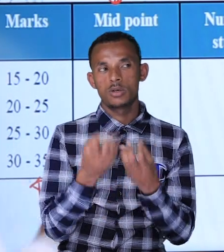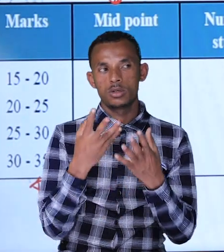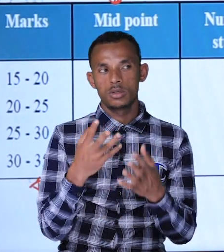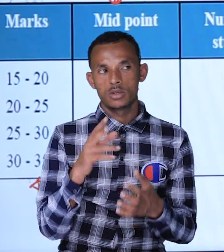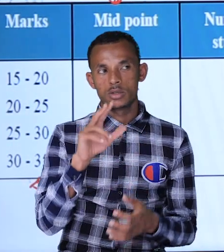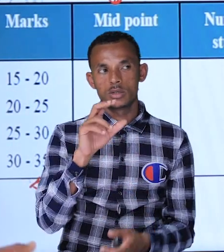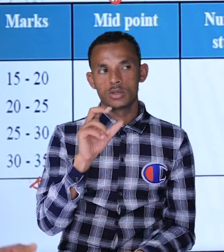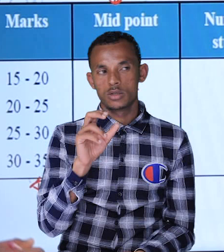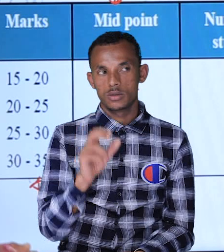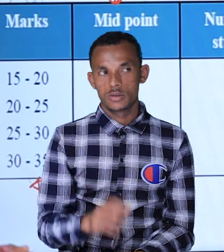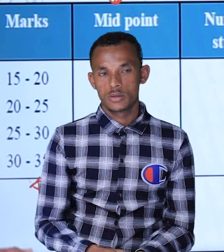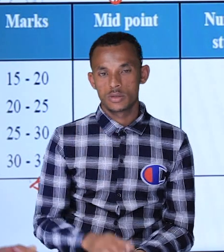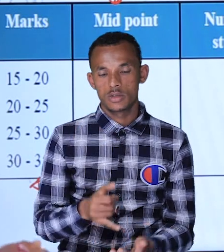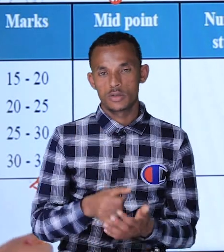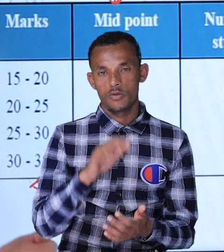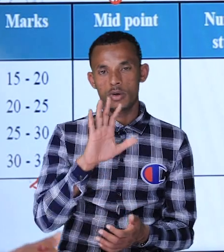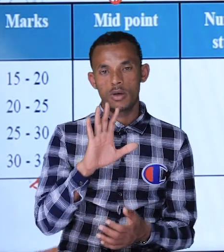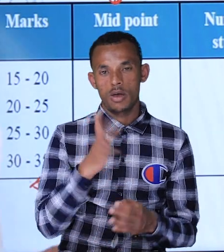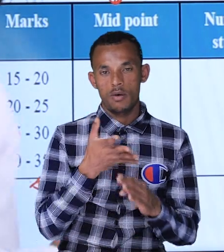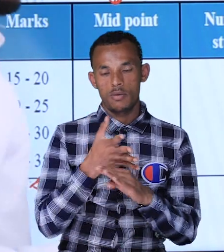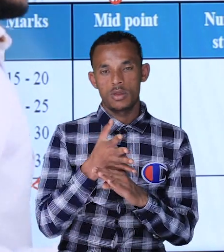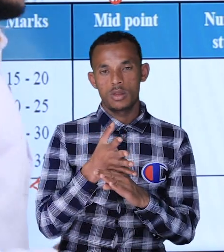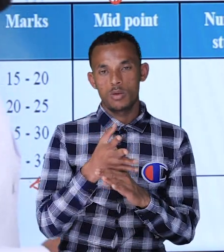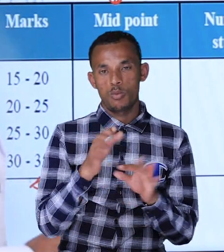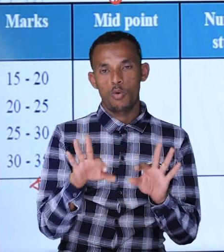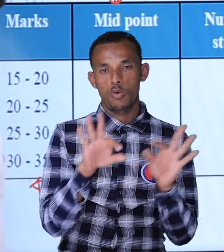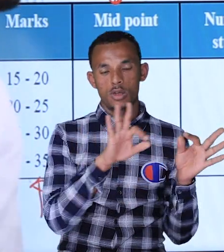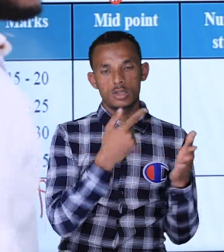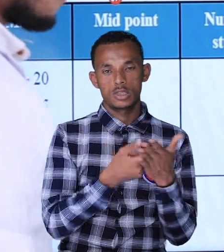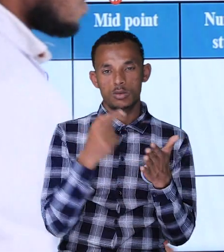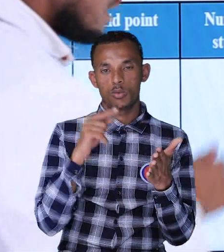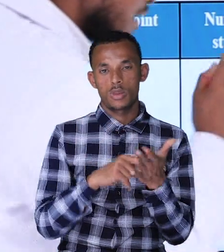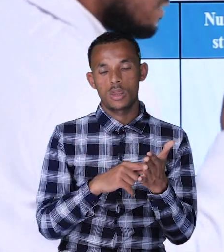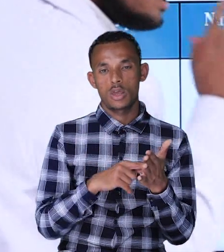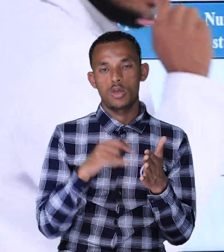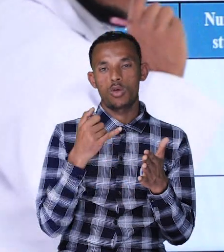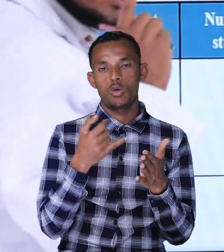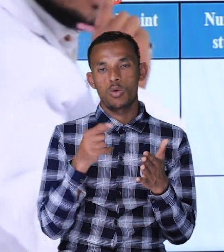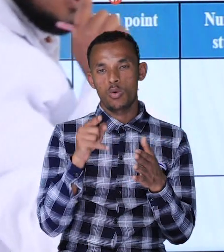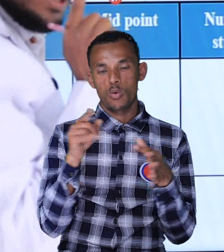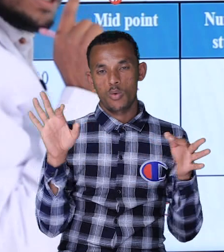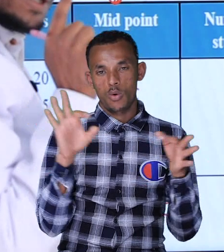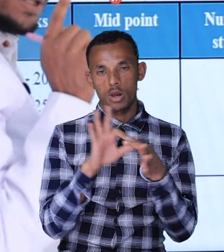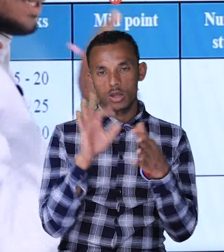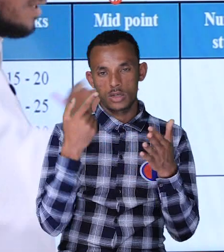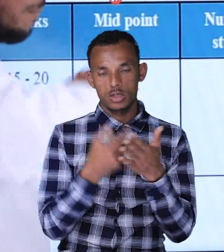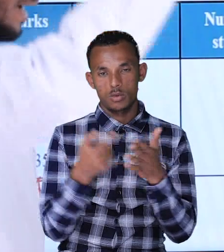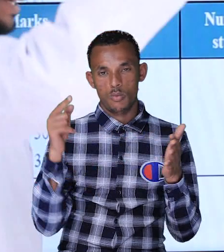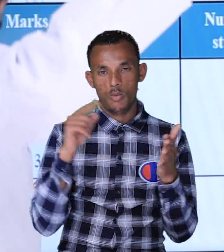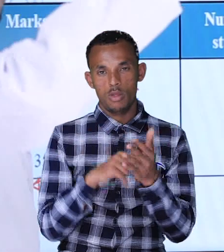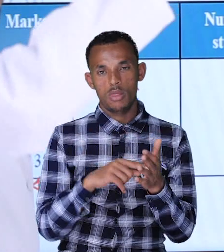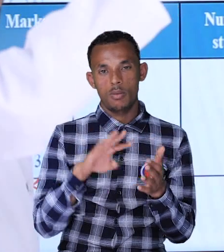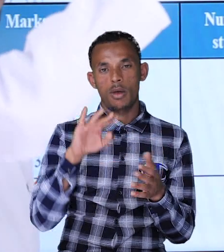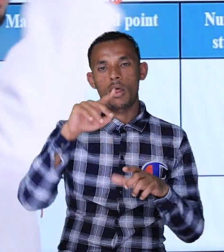It is 5. So after just putting these points, you connect these to these points